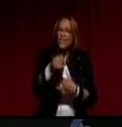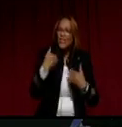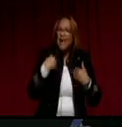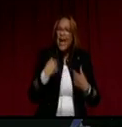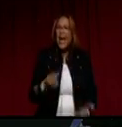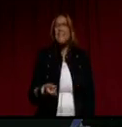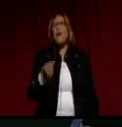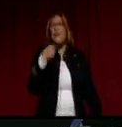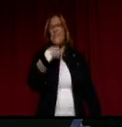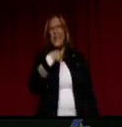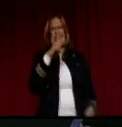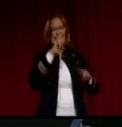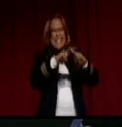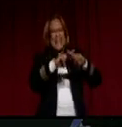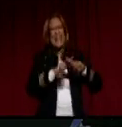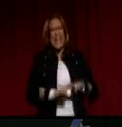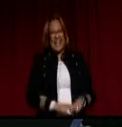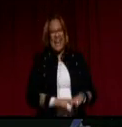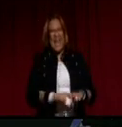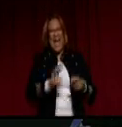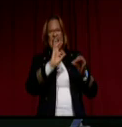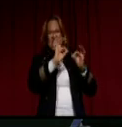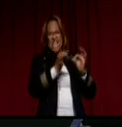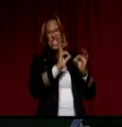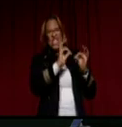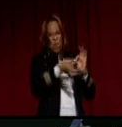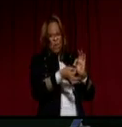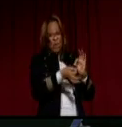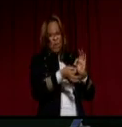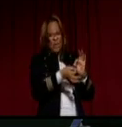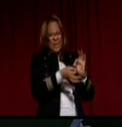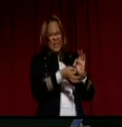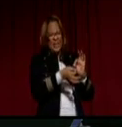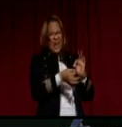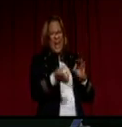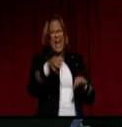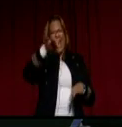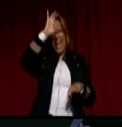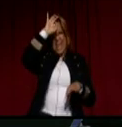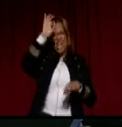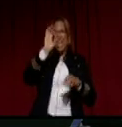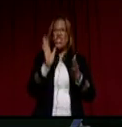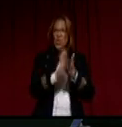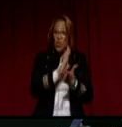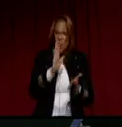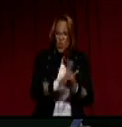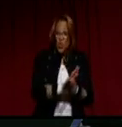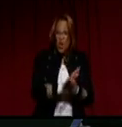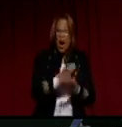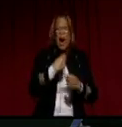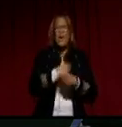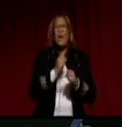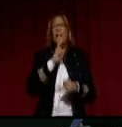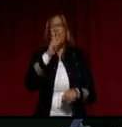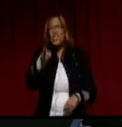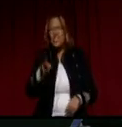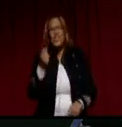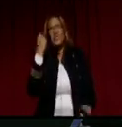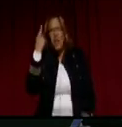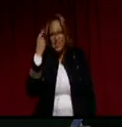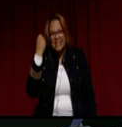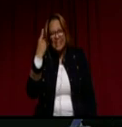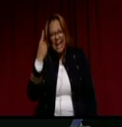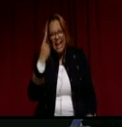me sitting here as an interpreter in idiot school, and I'm going to make sure that you